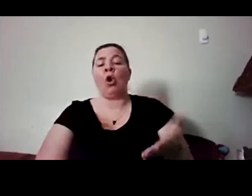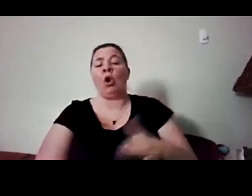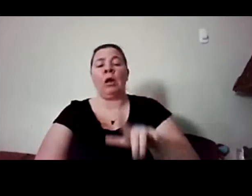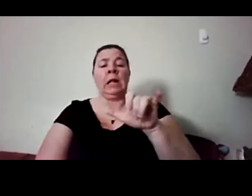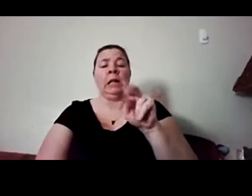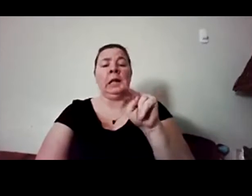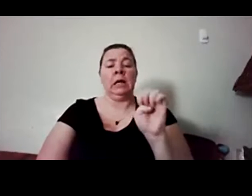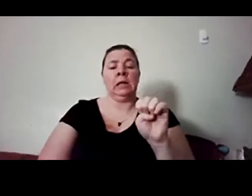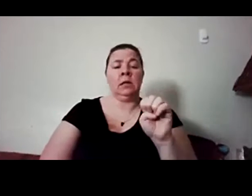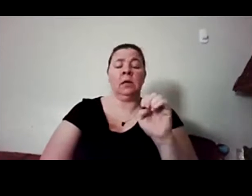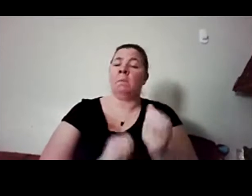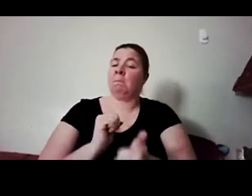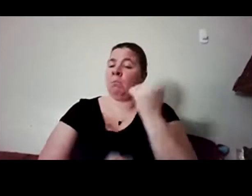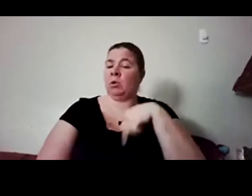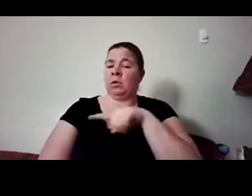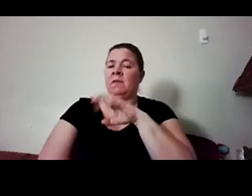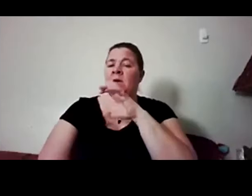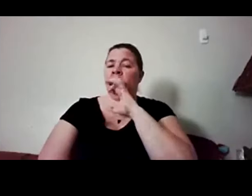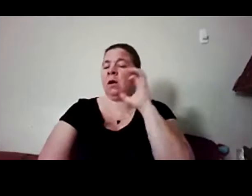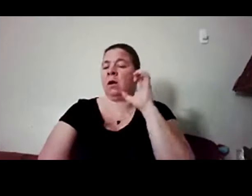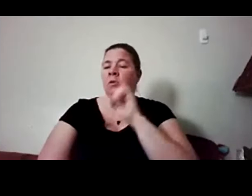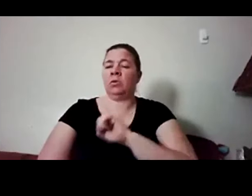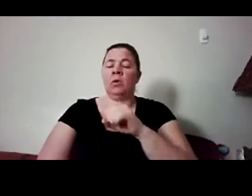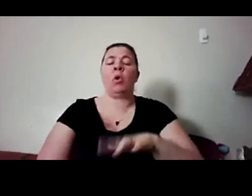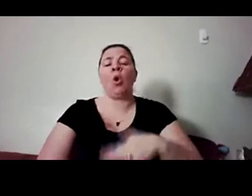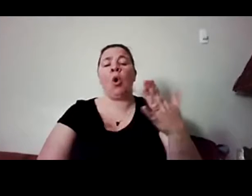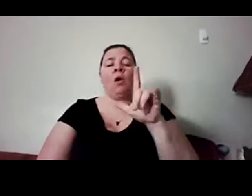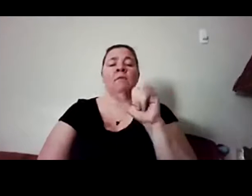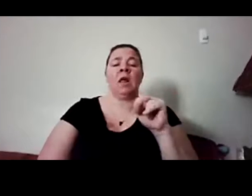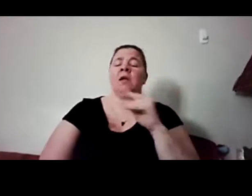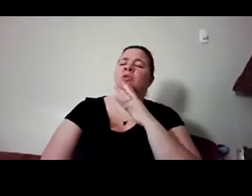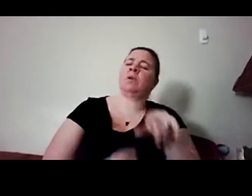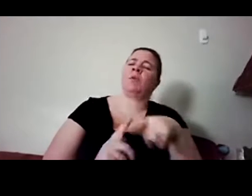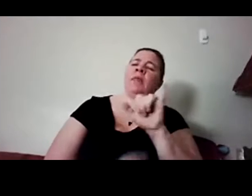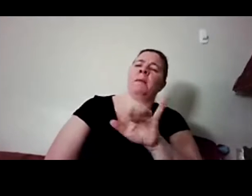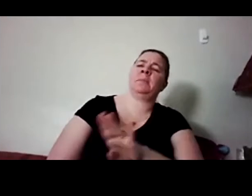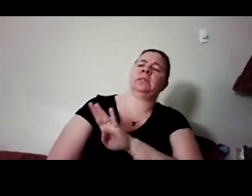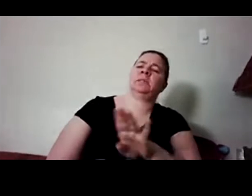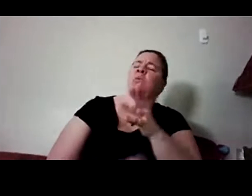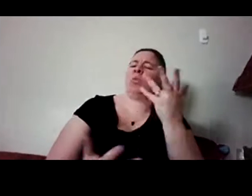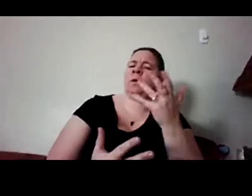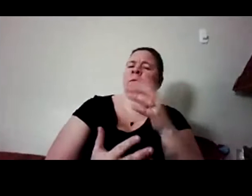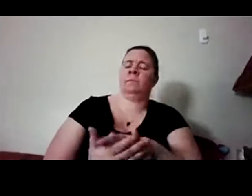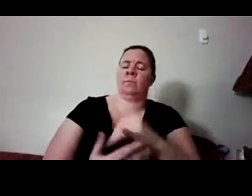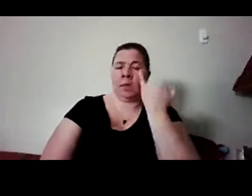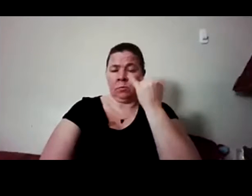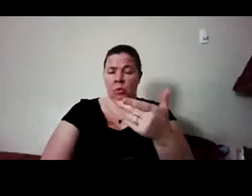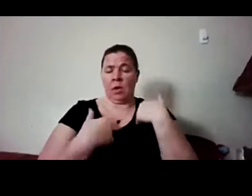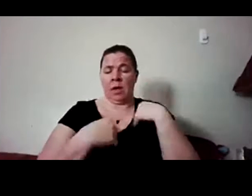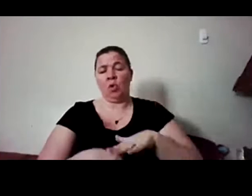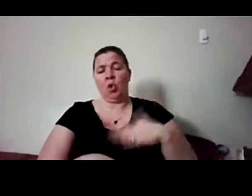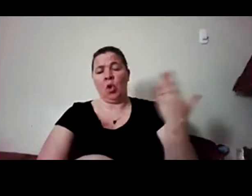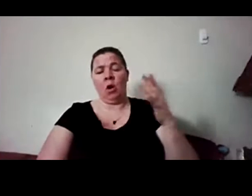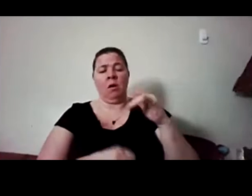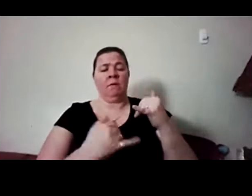most of us have an age. We are more used to offline businesses. So let's start with offline businesses. Let's say you have an offline business,